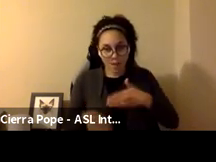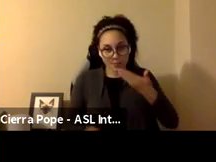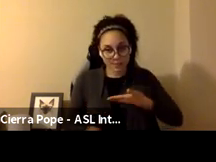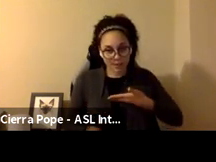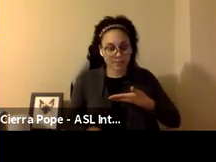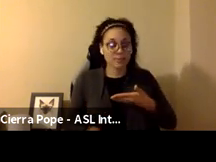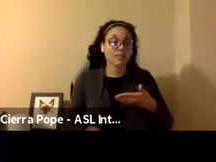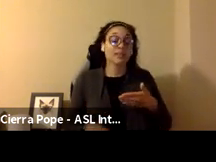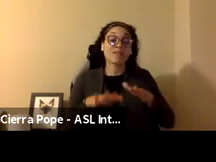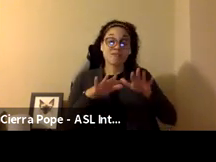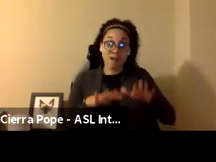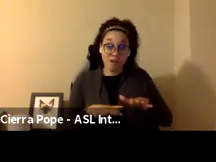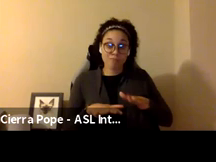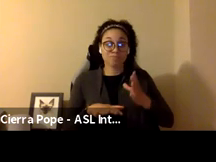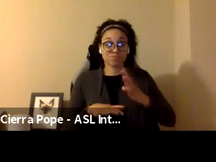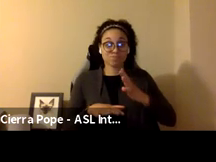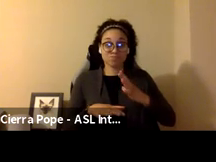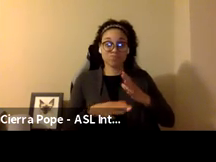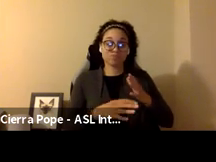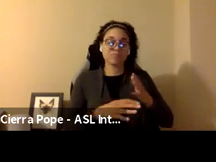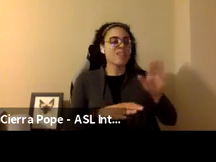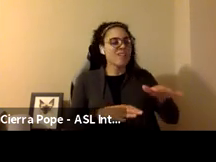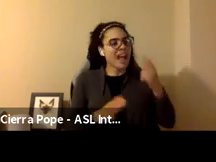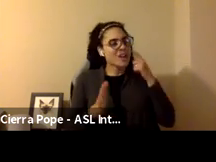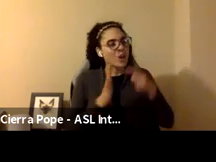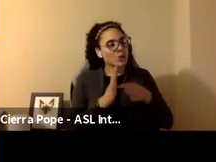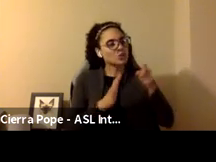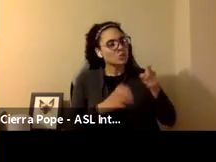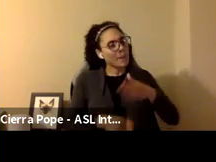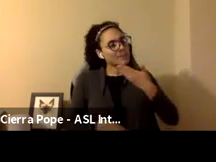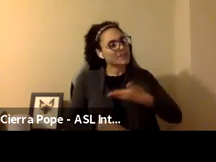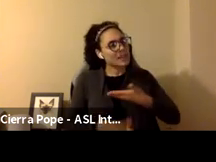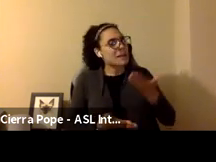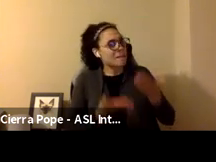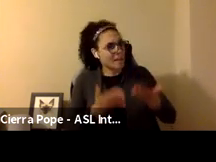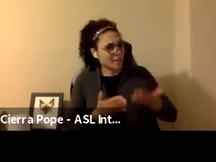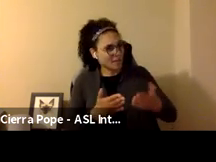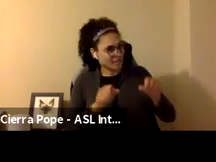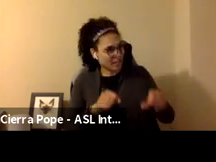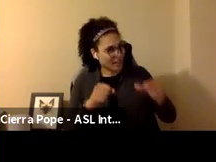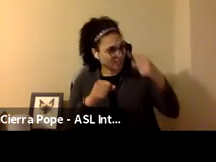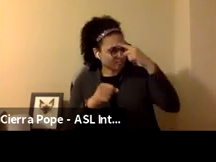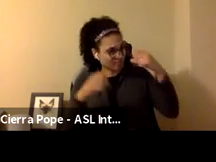they're calm, you say, I noticed when you were upset, I thought maybe we can brainstorm some ways that you could calm down.